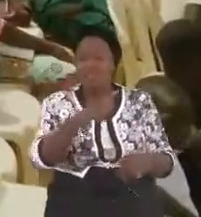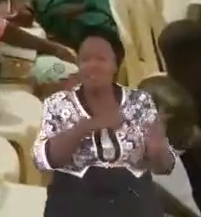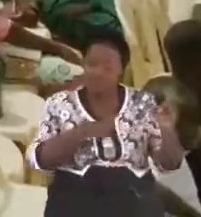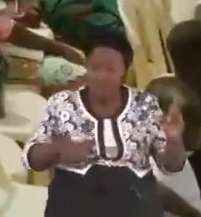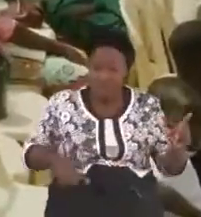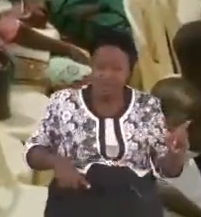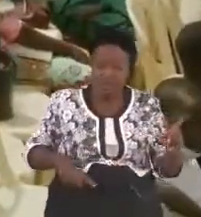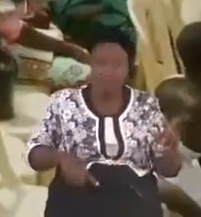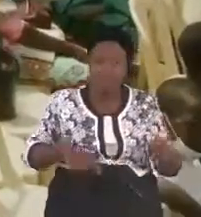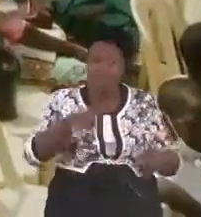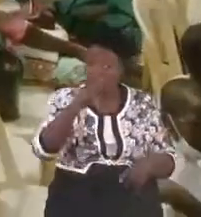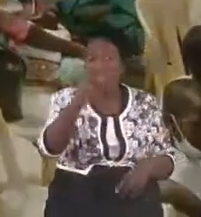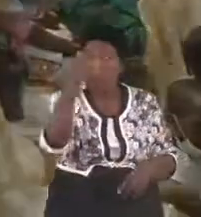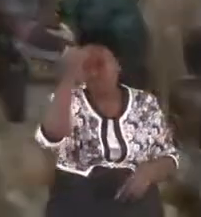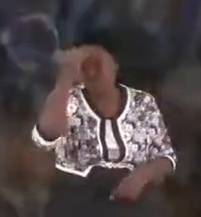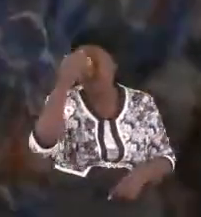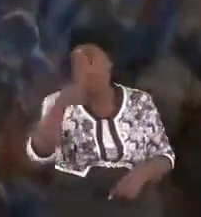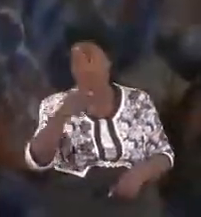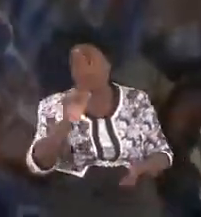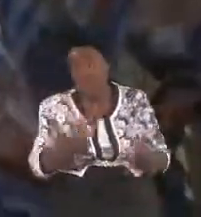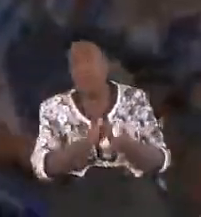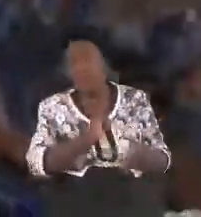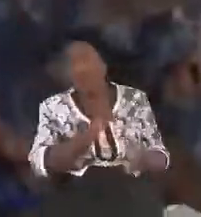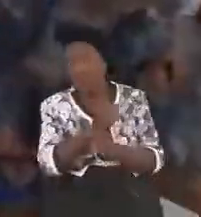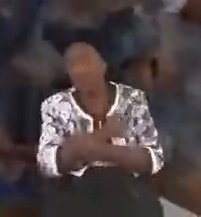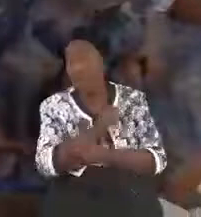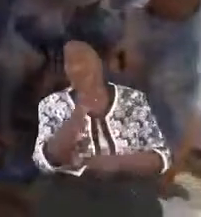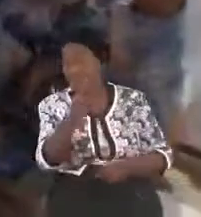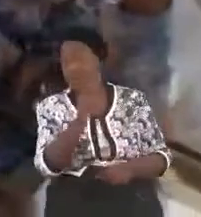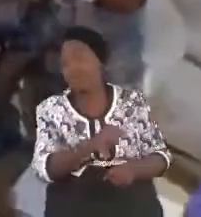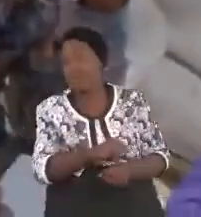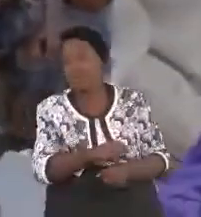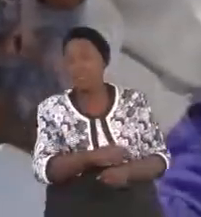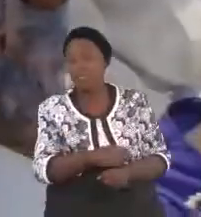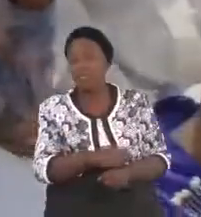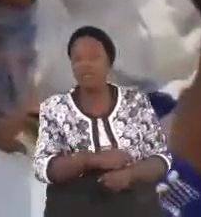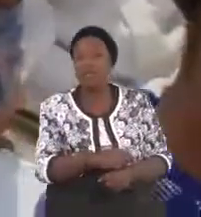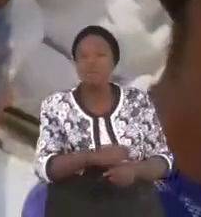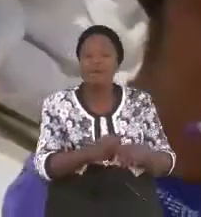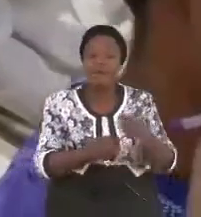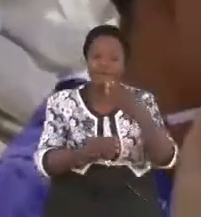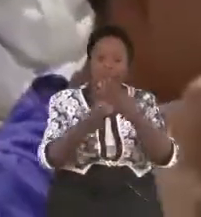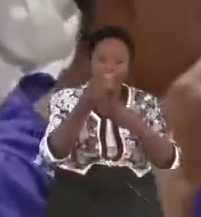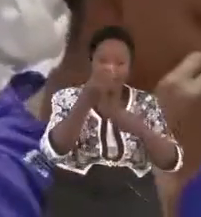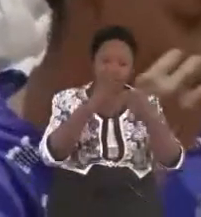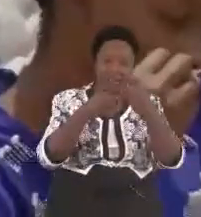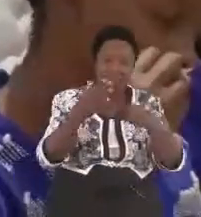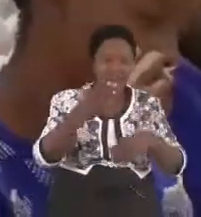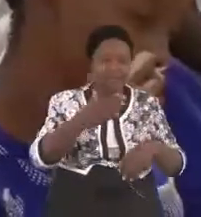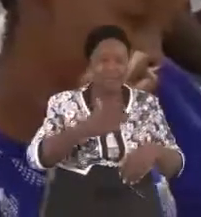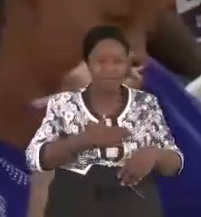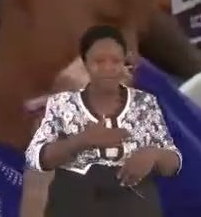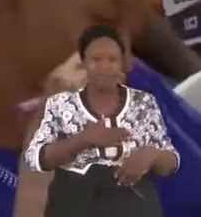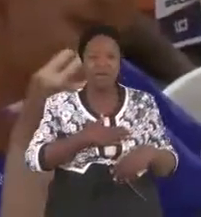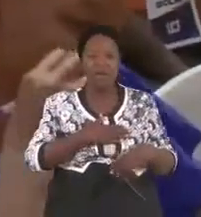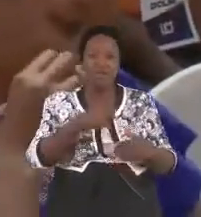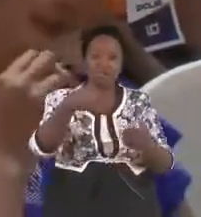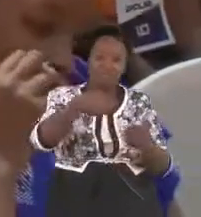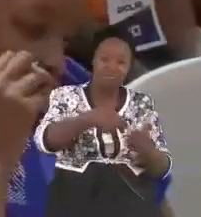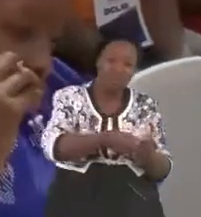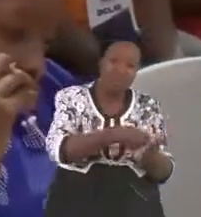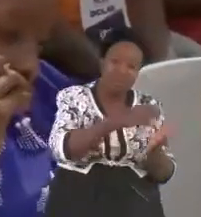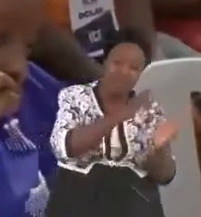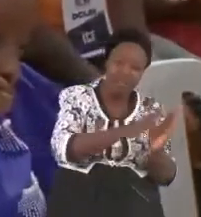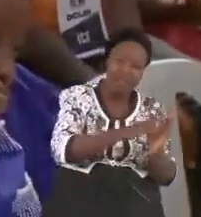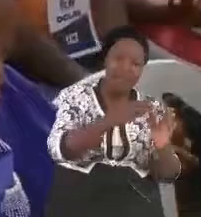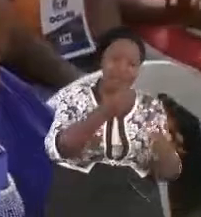thou knowest that I love thee. Feed my lambs, feed my sheep. He'll